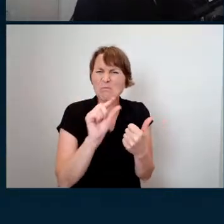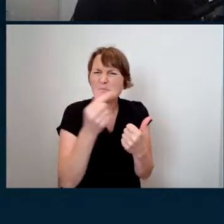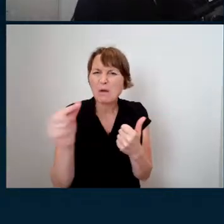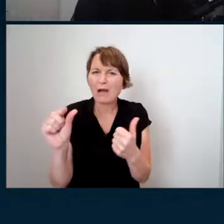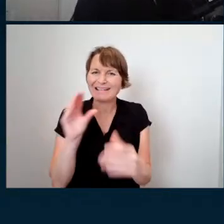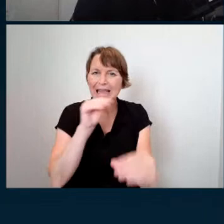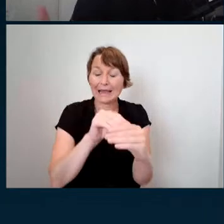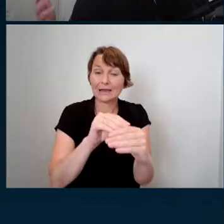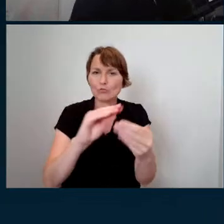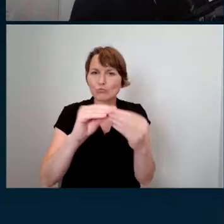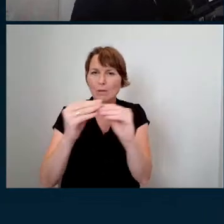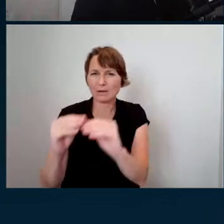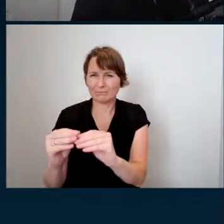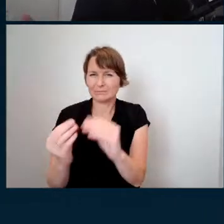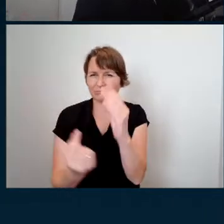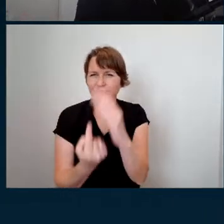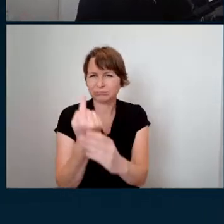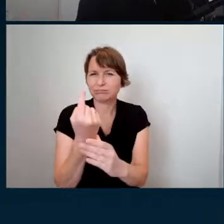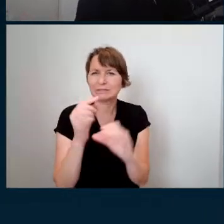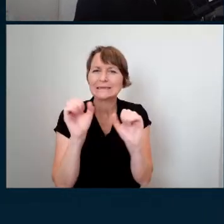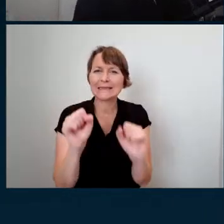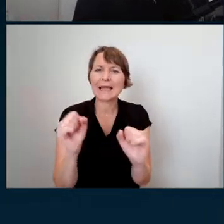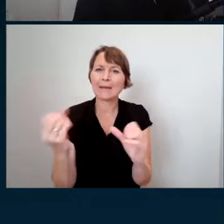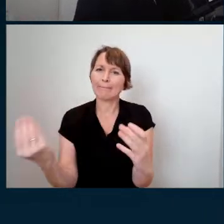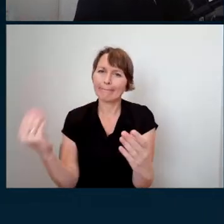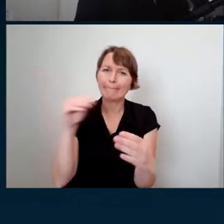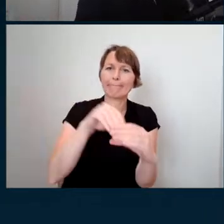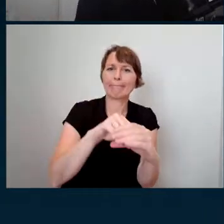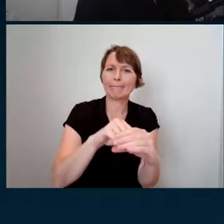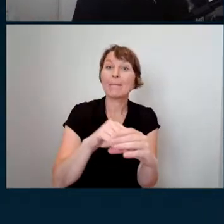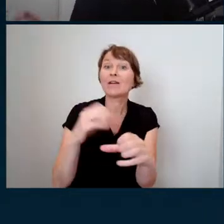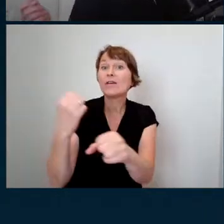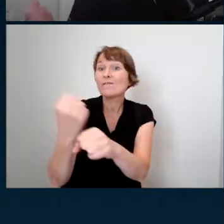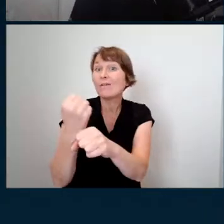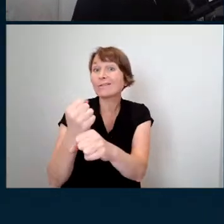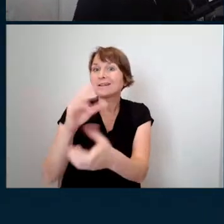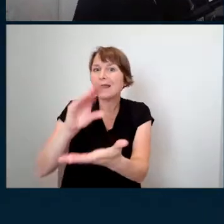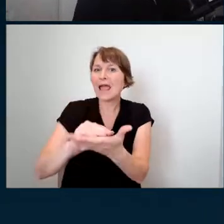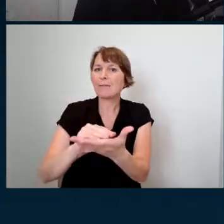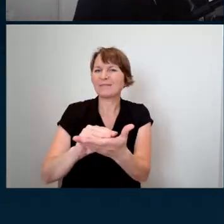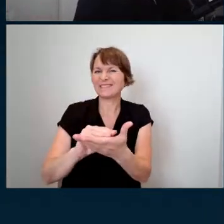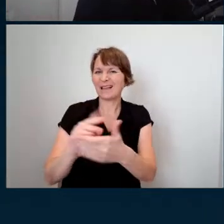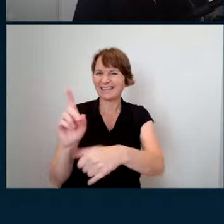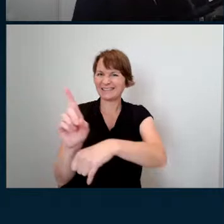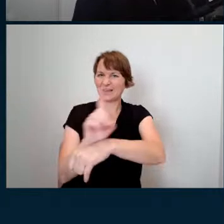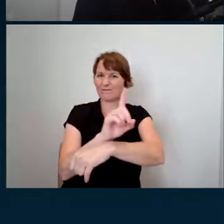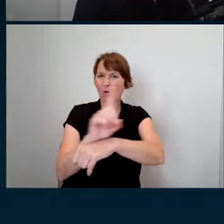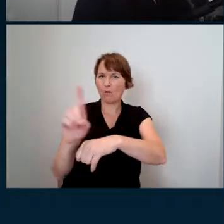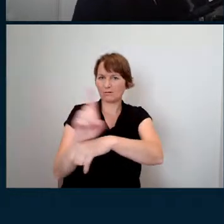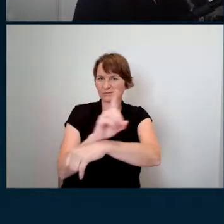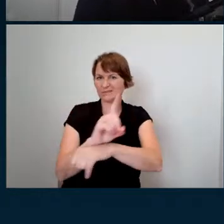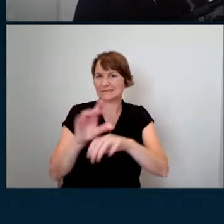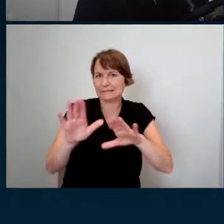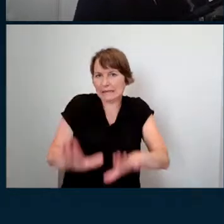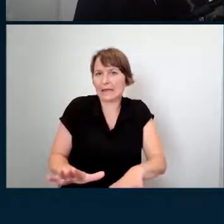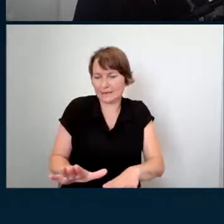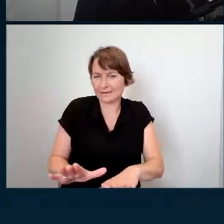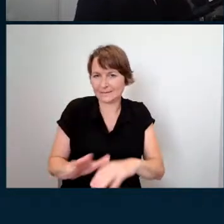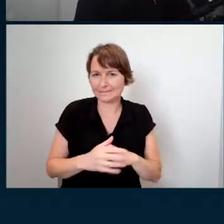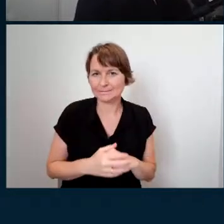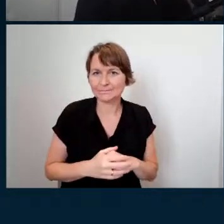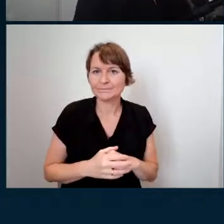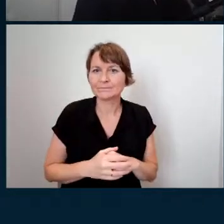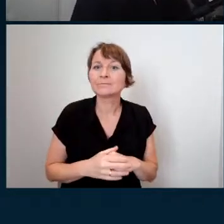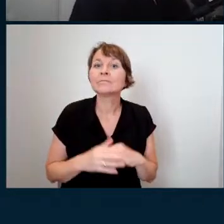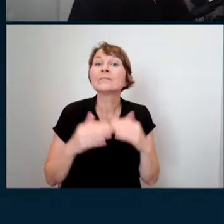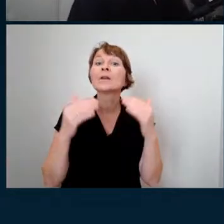So you can install it, but with function apps, it's already the default feature. And an automation account is running PowerShell 5.1, like we